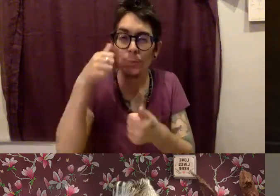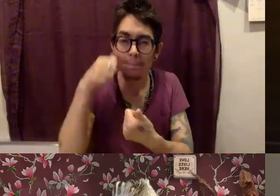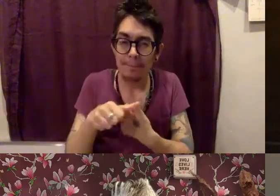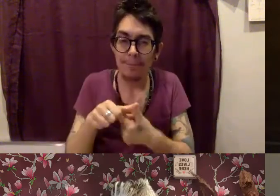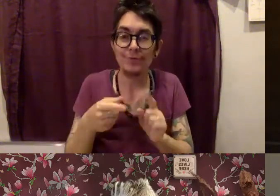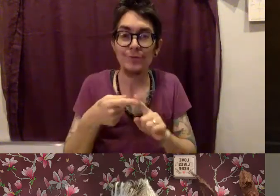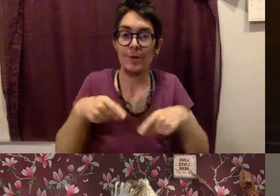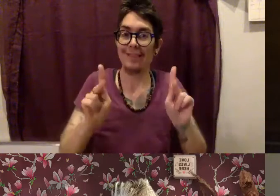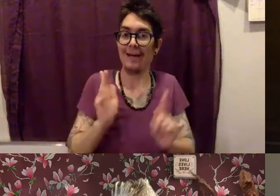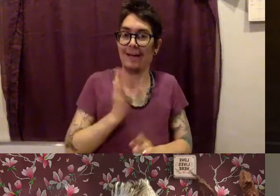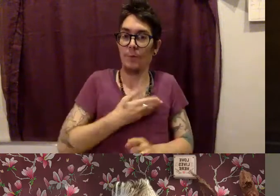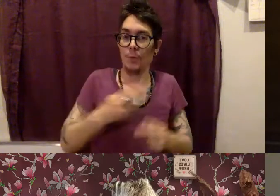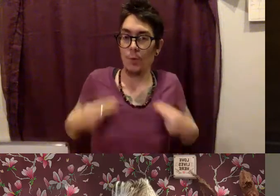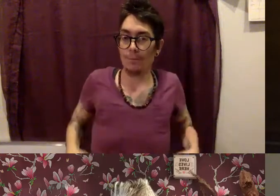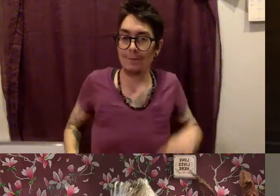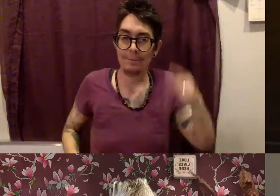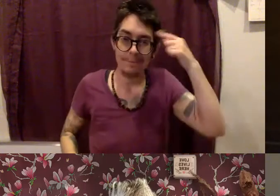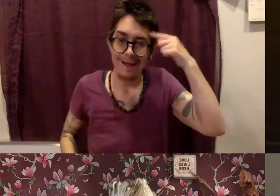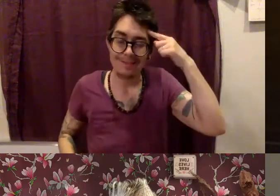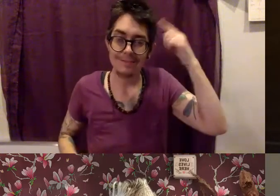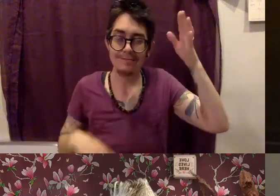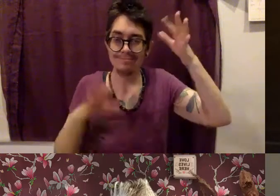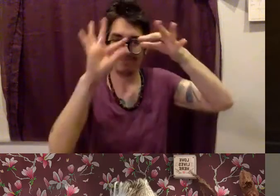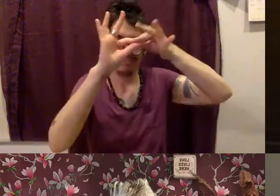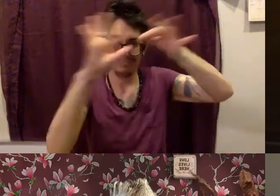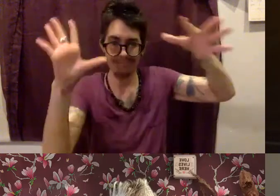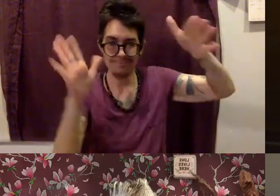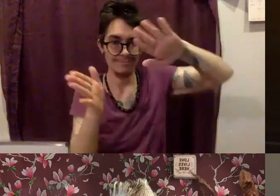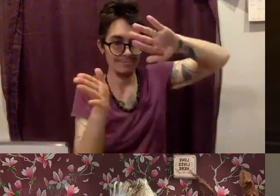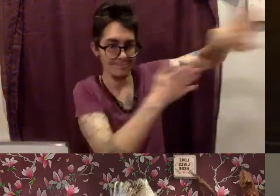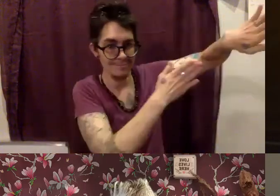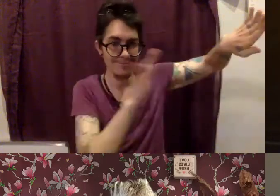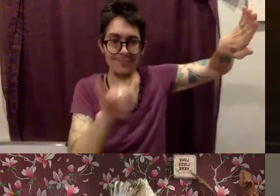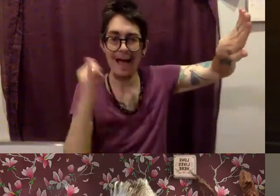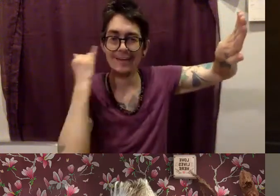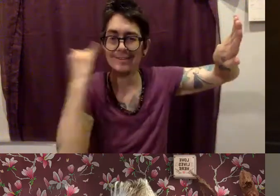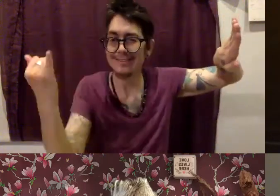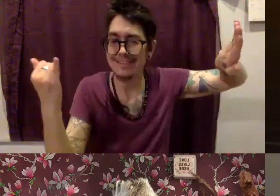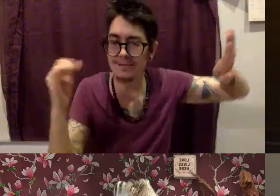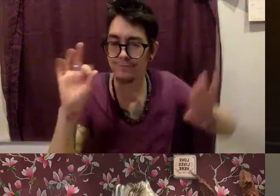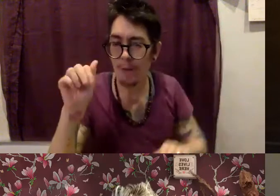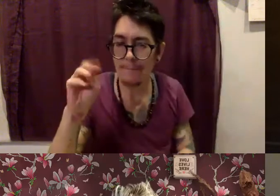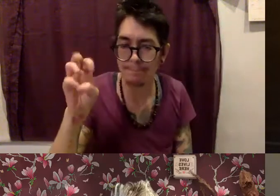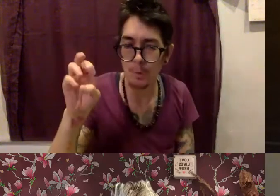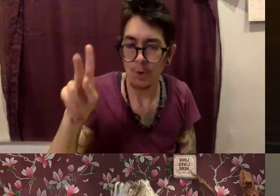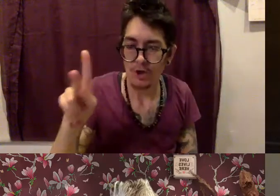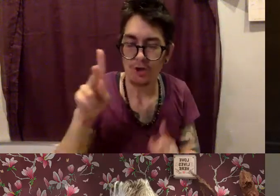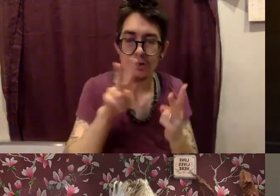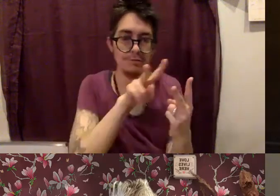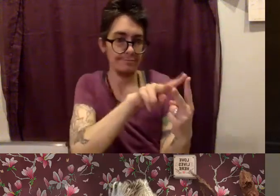So yes, absolutely. And I think it's important for us to remember, that our human mind, we kind of have to let go of